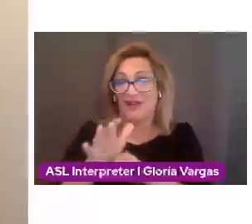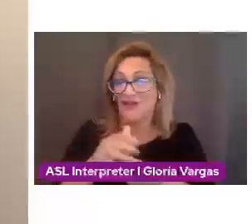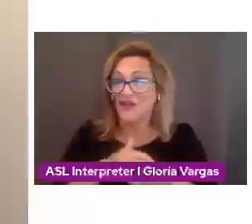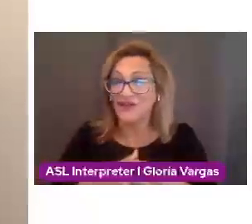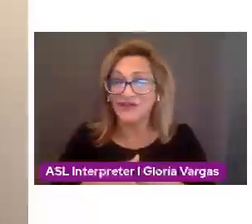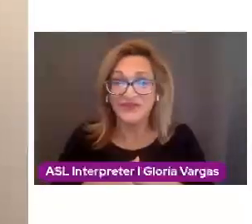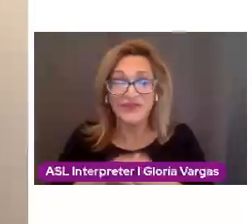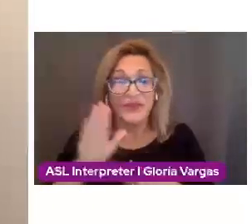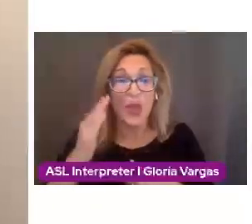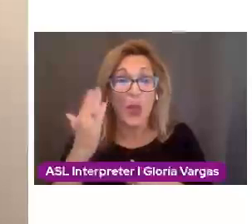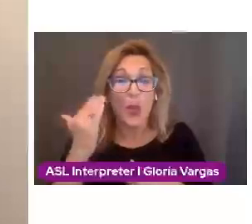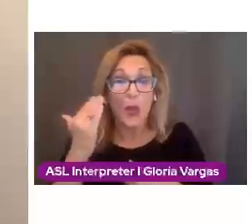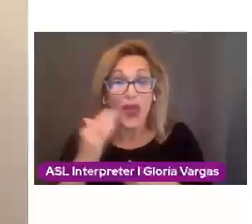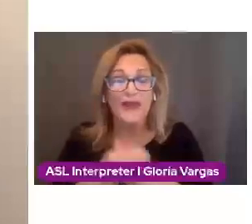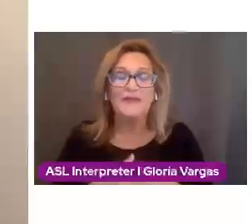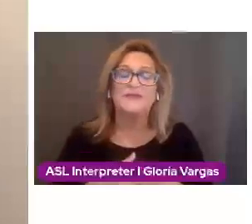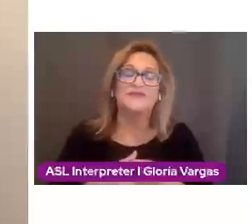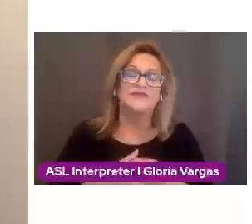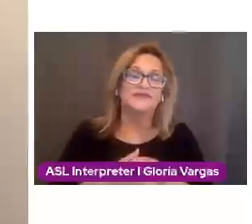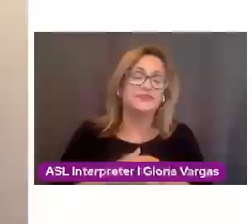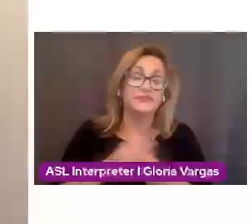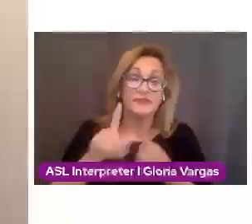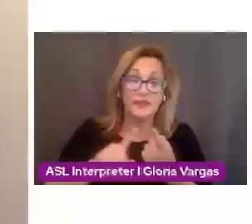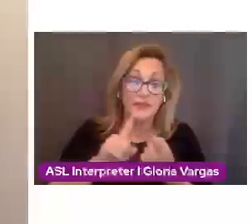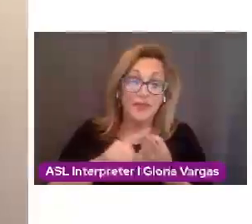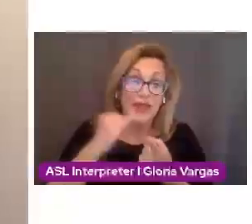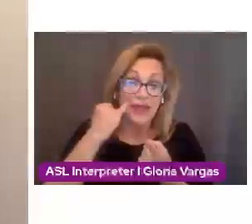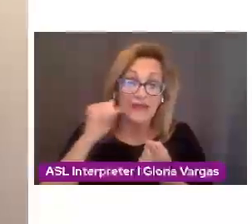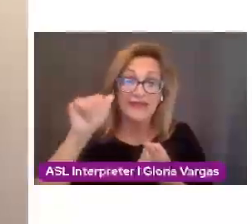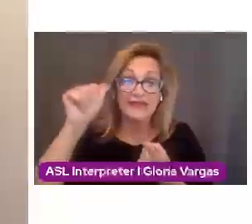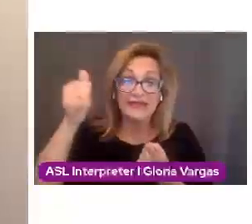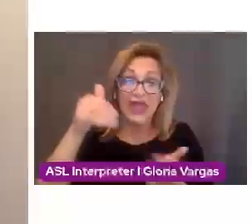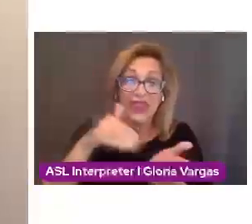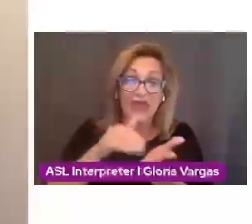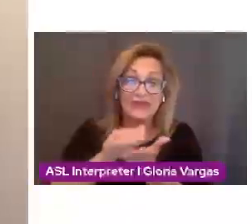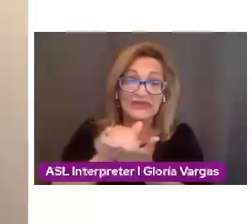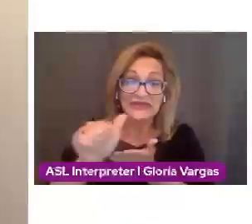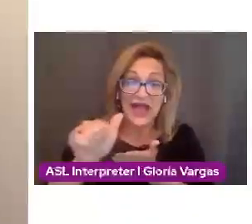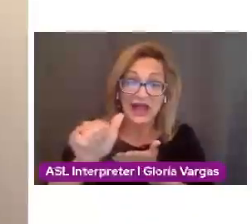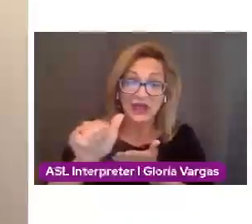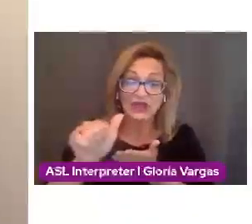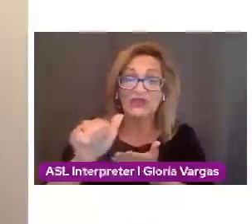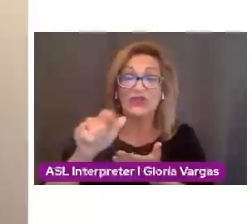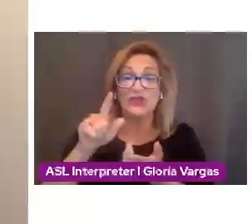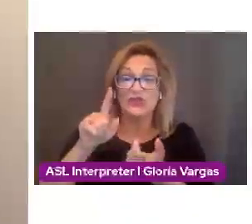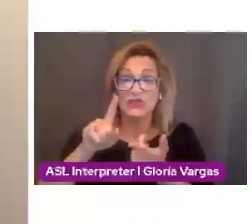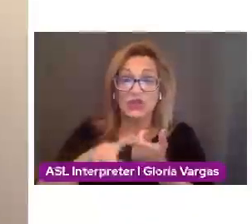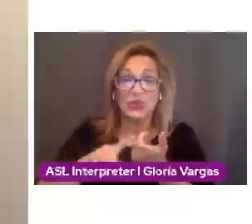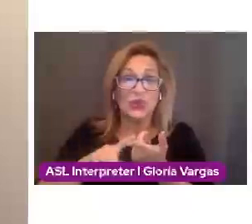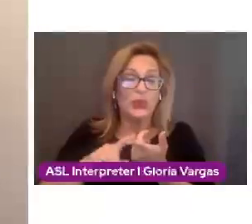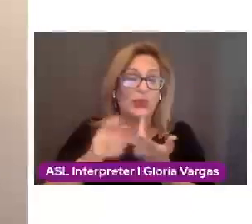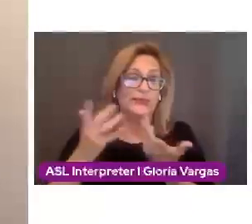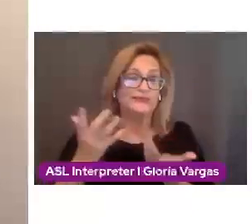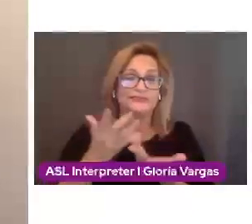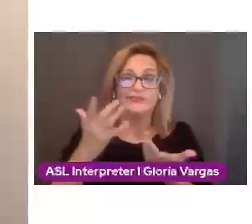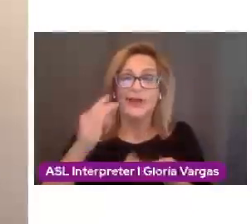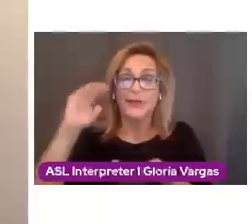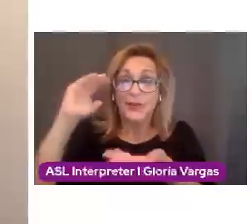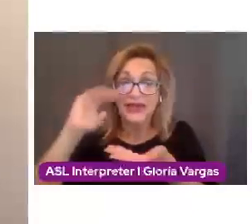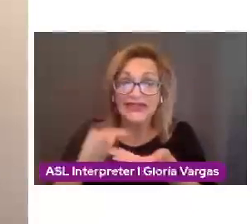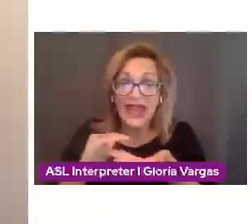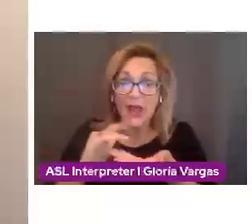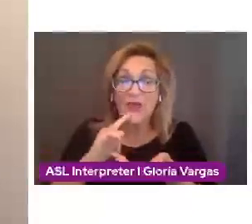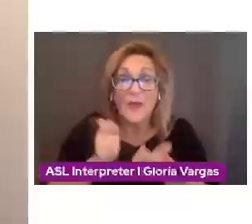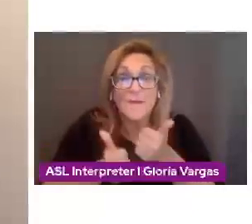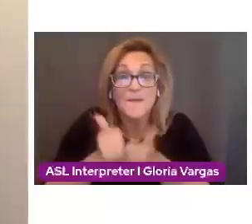lot of reasons. One is that if $10,000 is going to very meaningfully bring down the